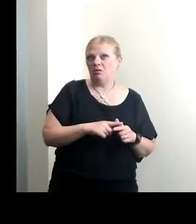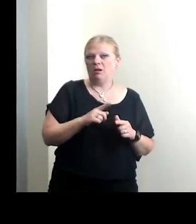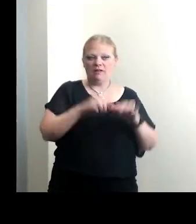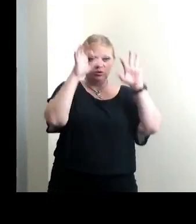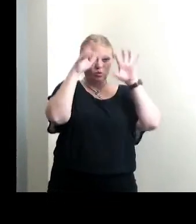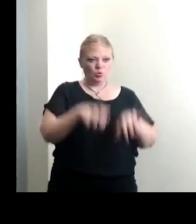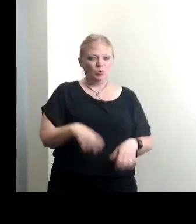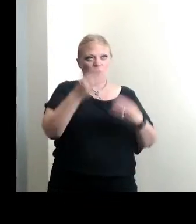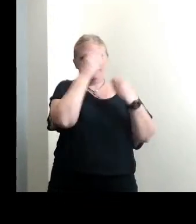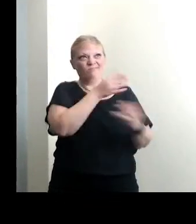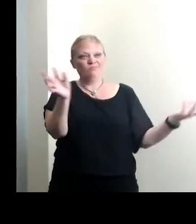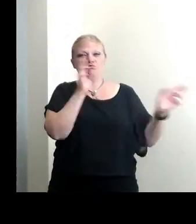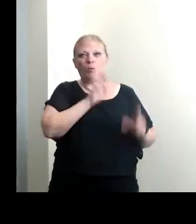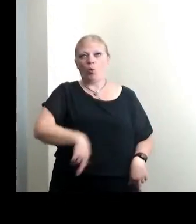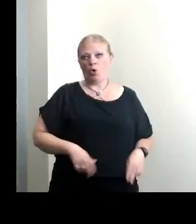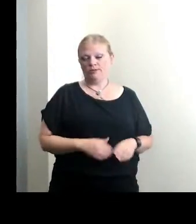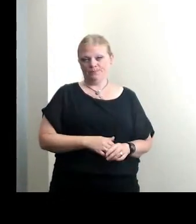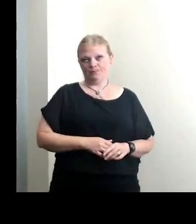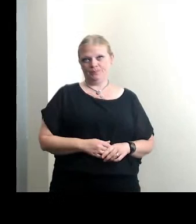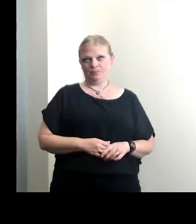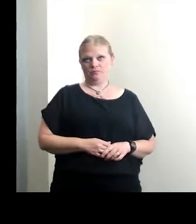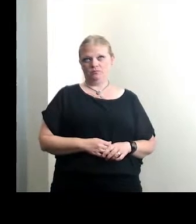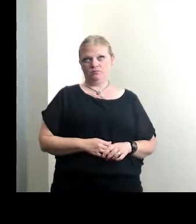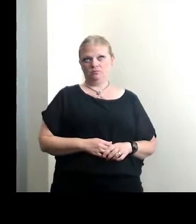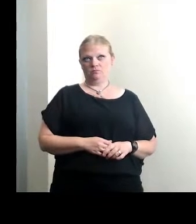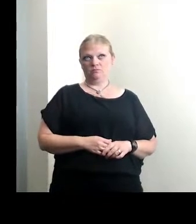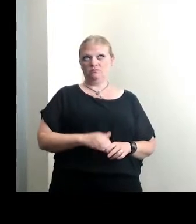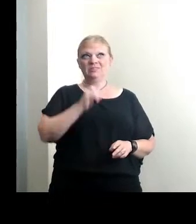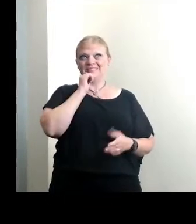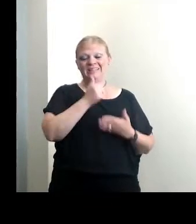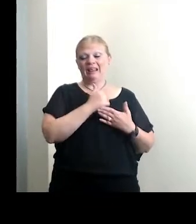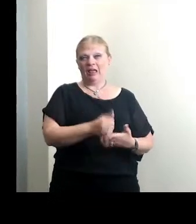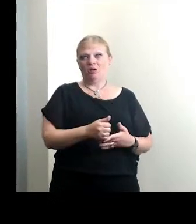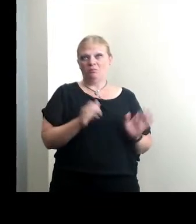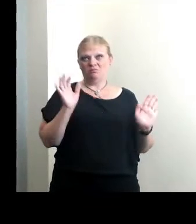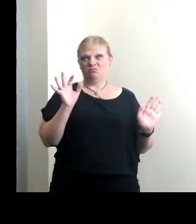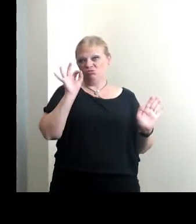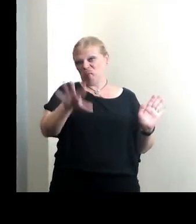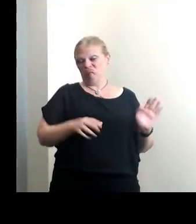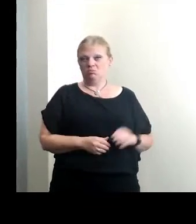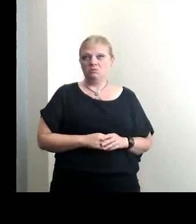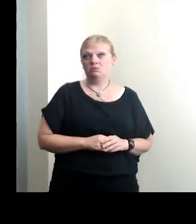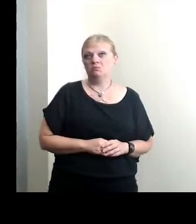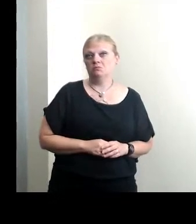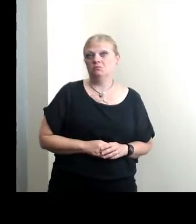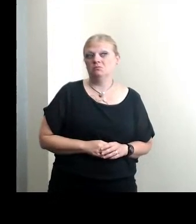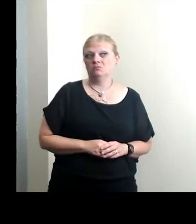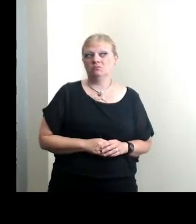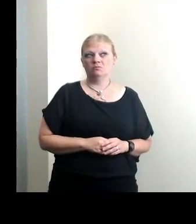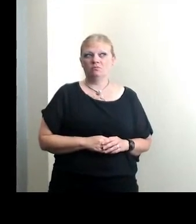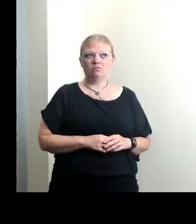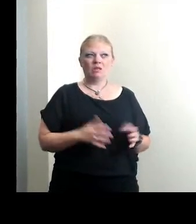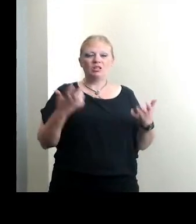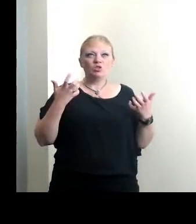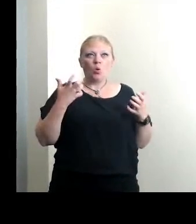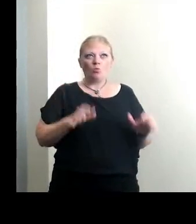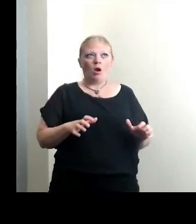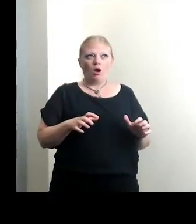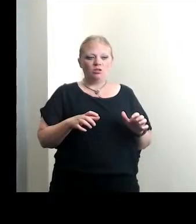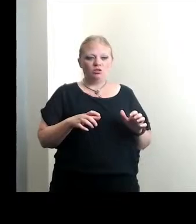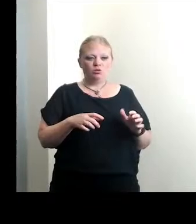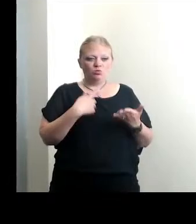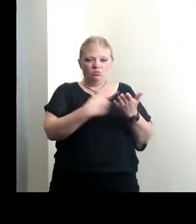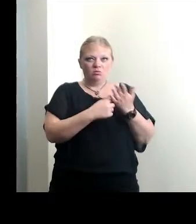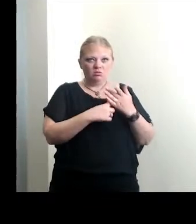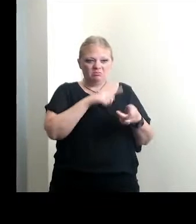about it. And it didn't help matters, let's put it that way. I don't want to go into the particulars of where we are